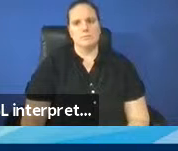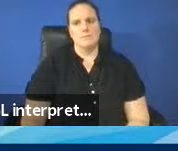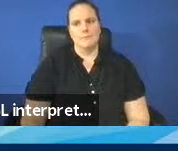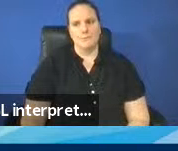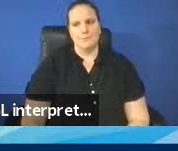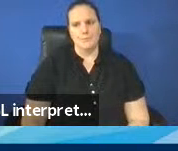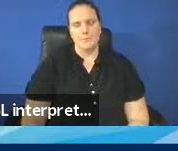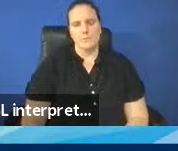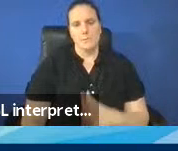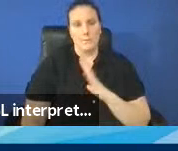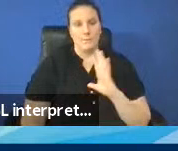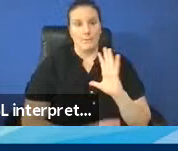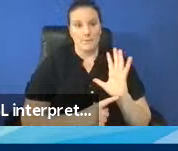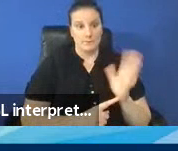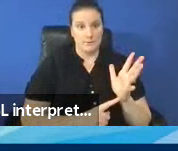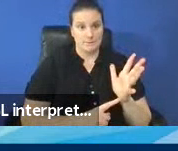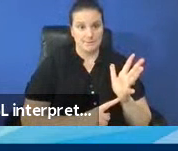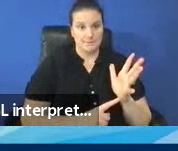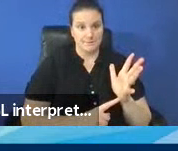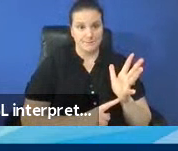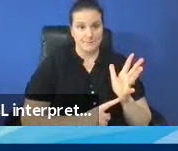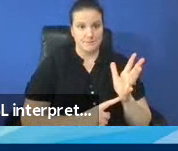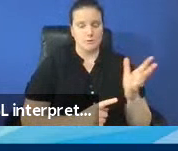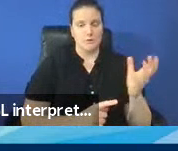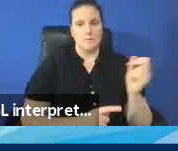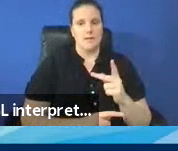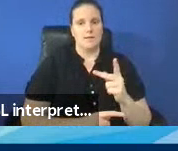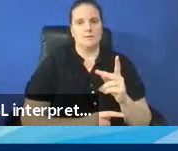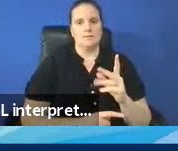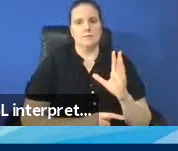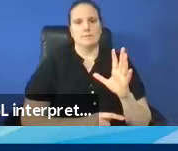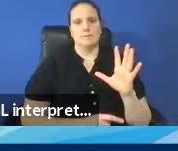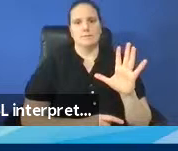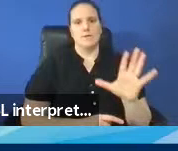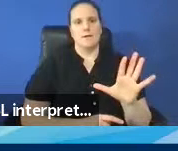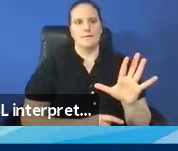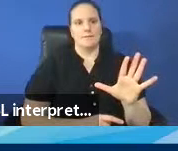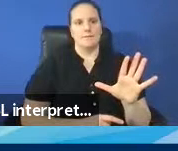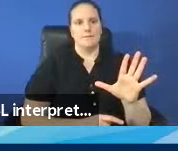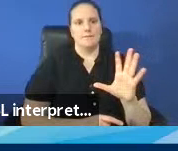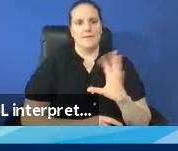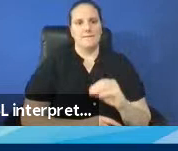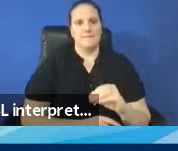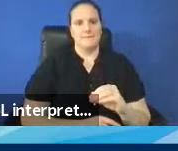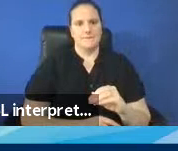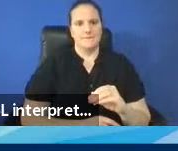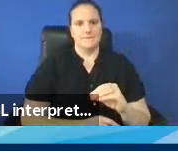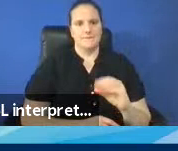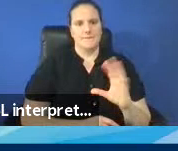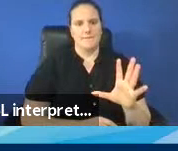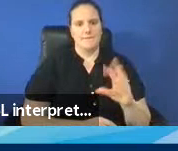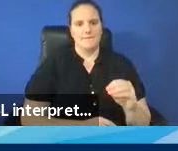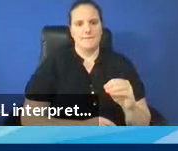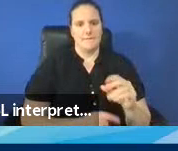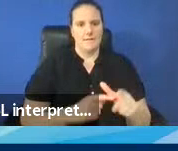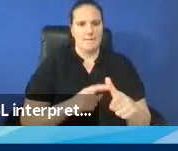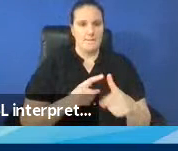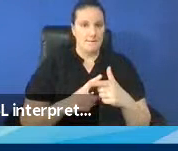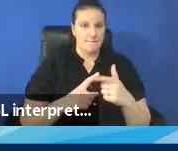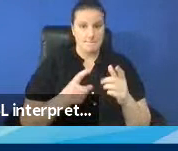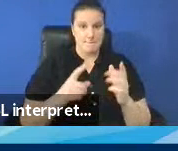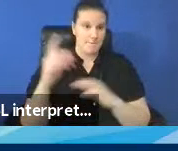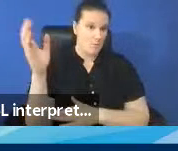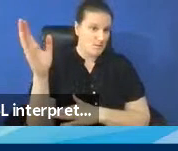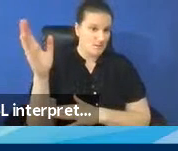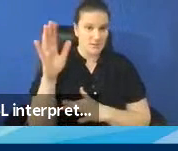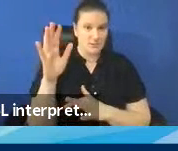a 5-minute break. So we'll reconvene at we'll say 5:50, and then we'll have some